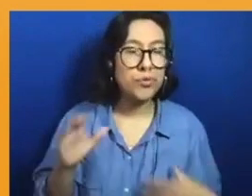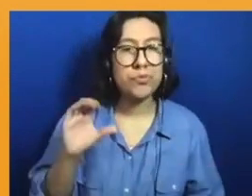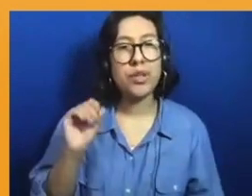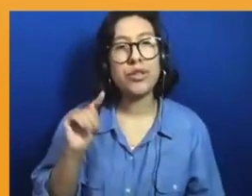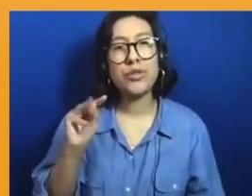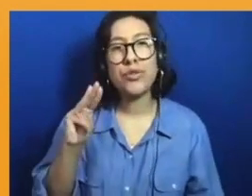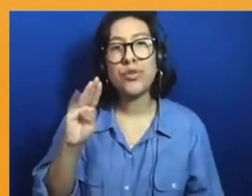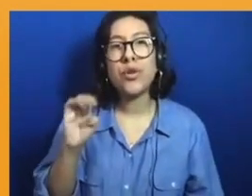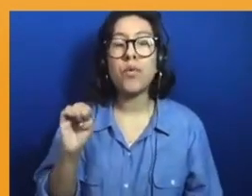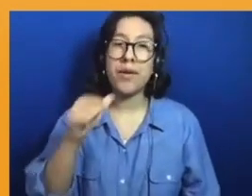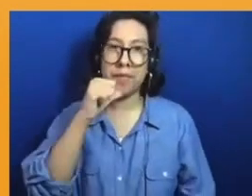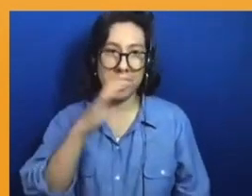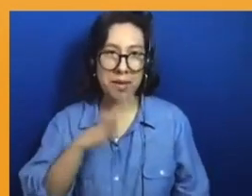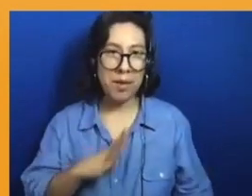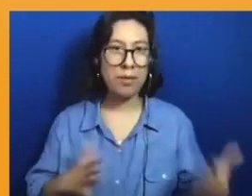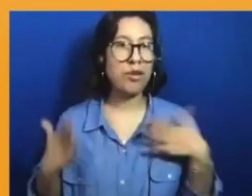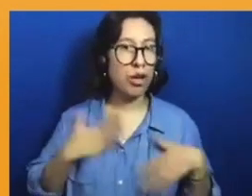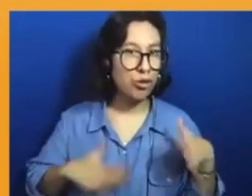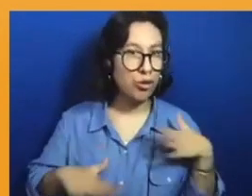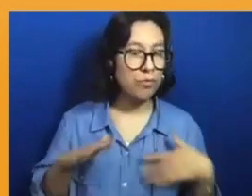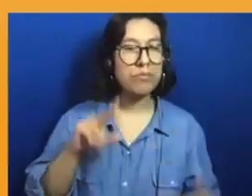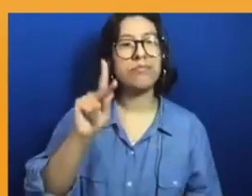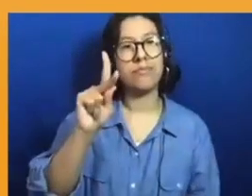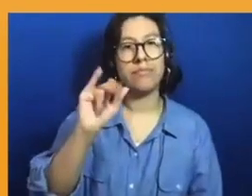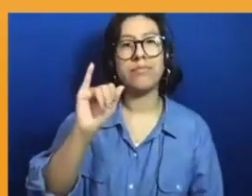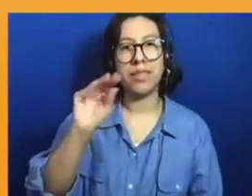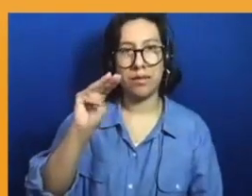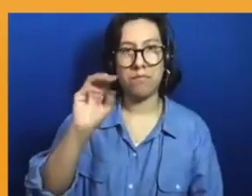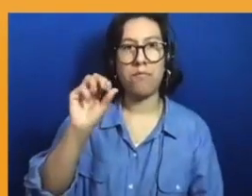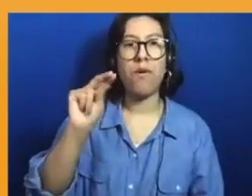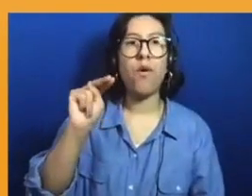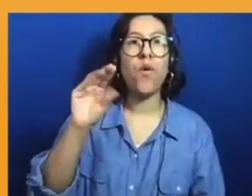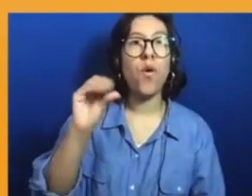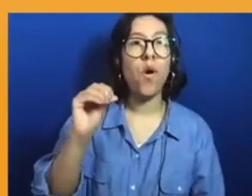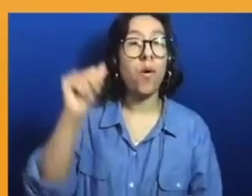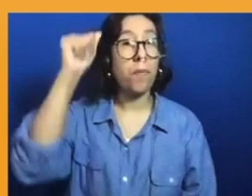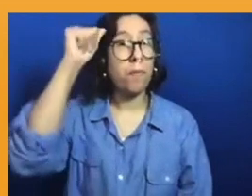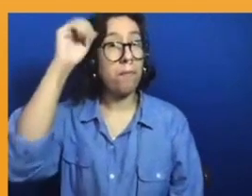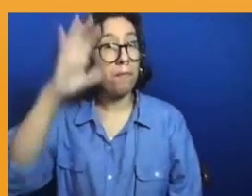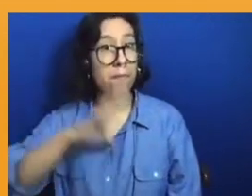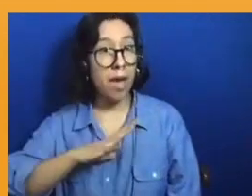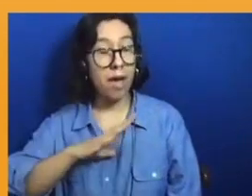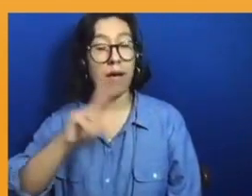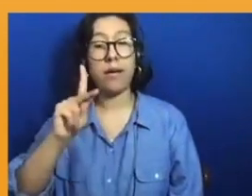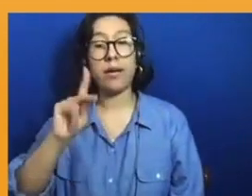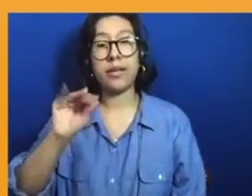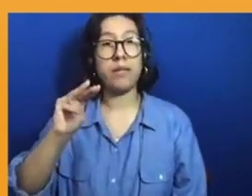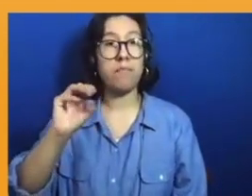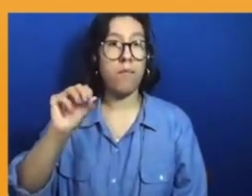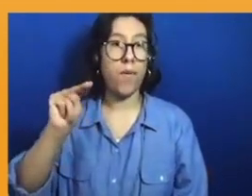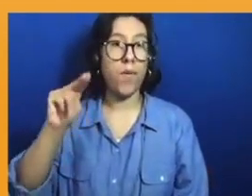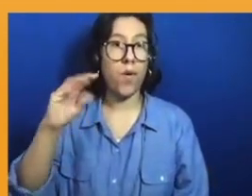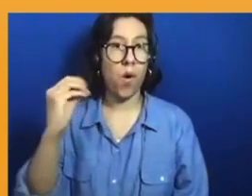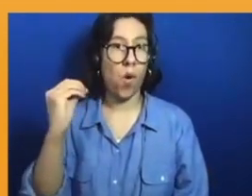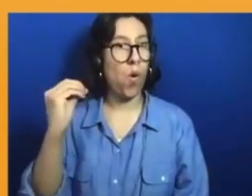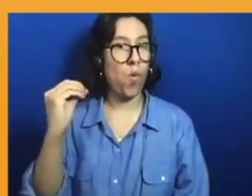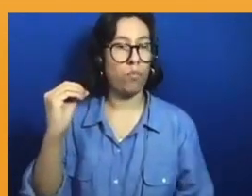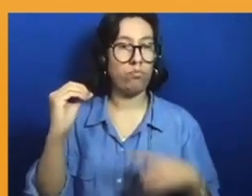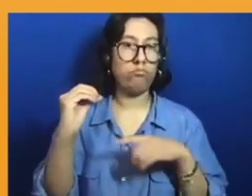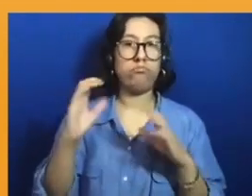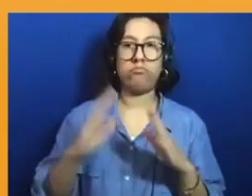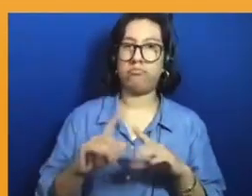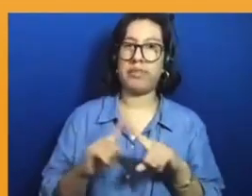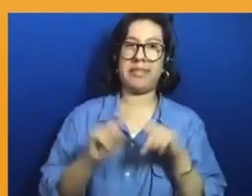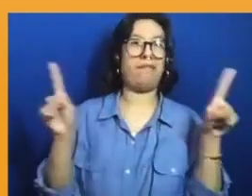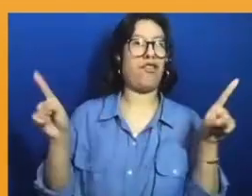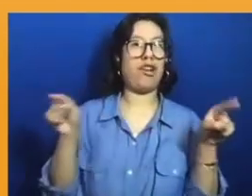female costumes, kimono, and male kimonos that are totally